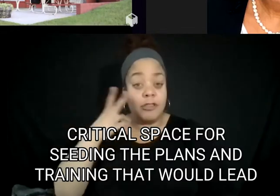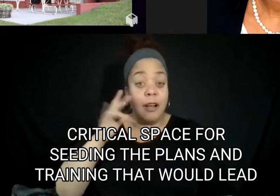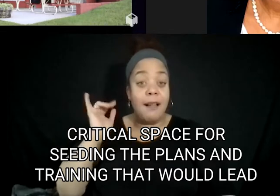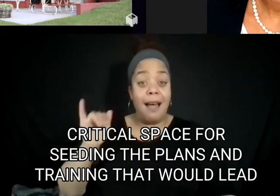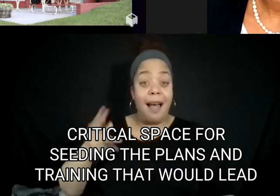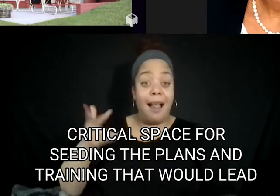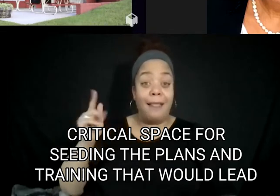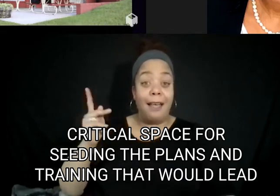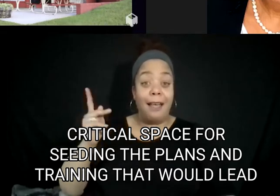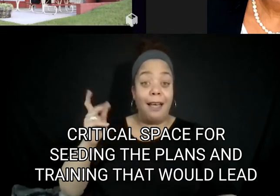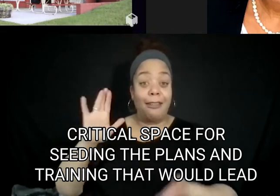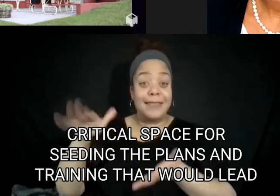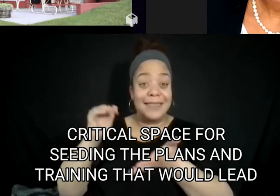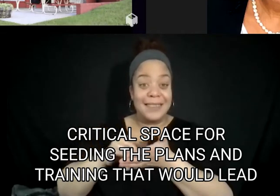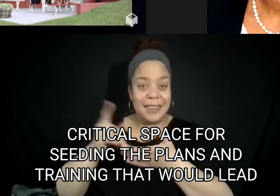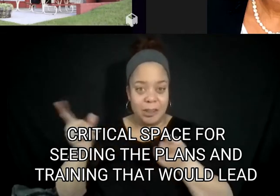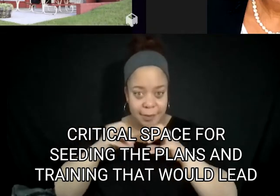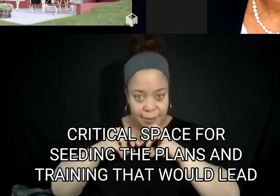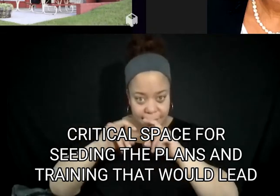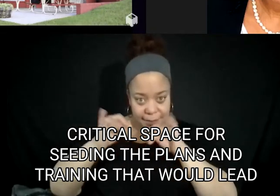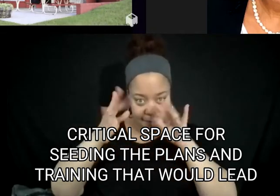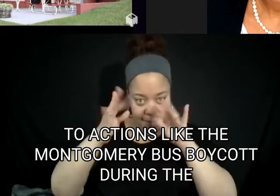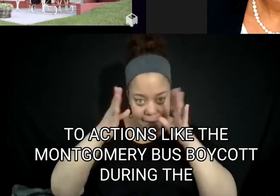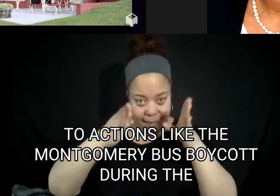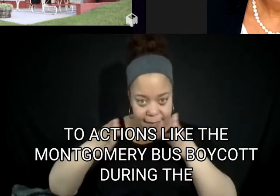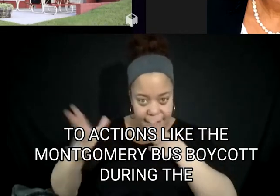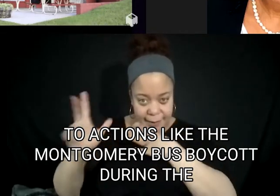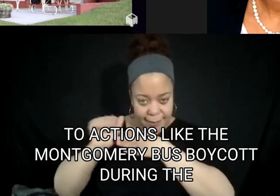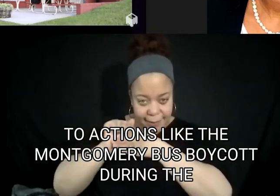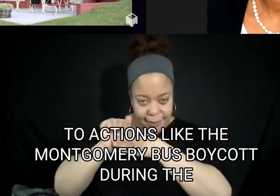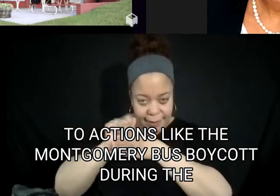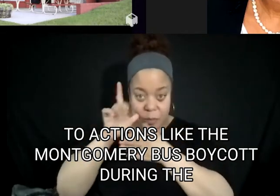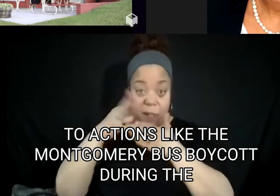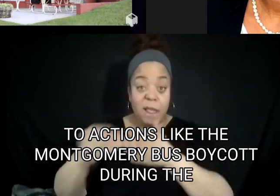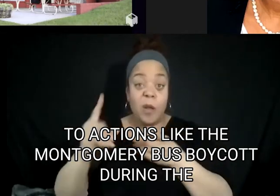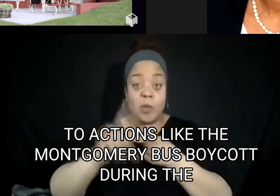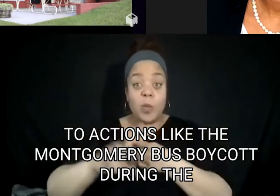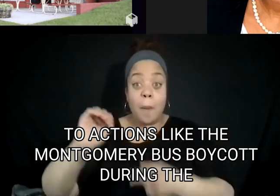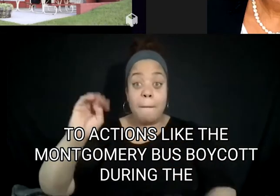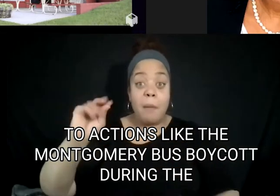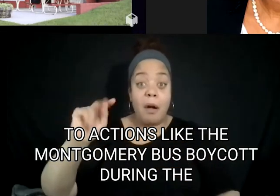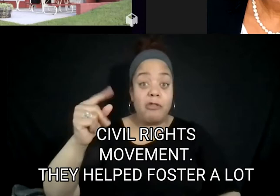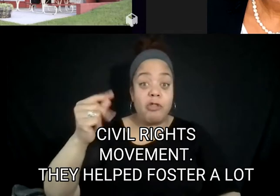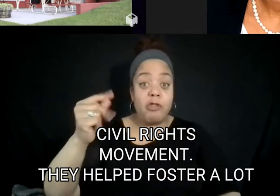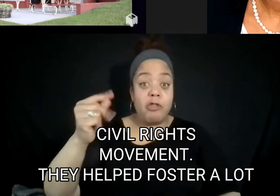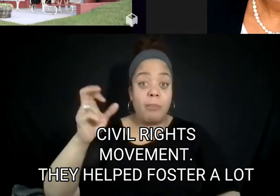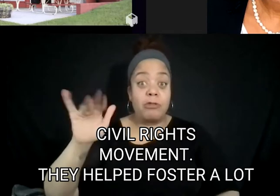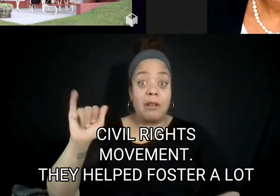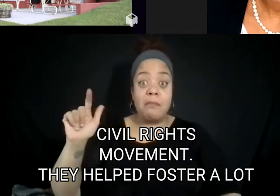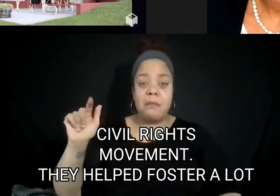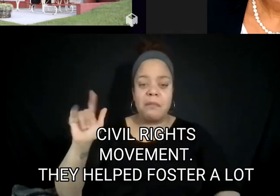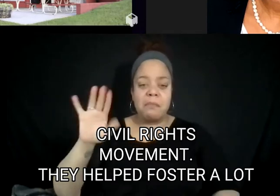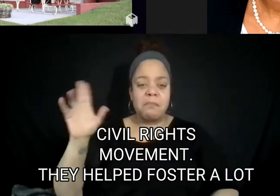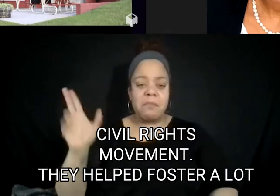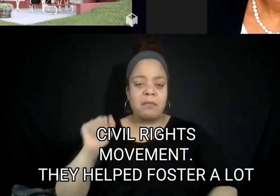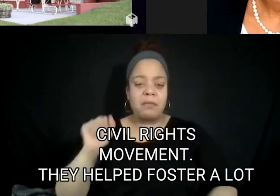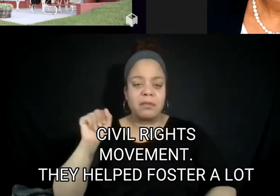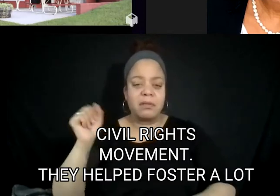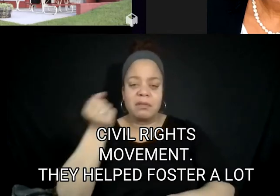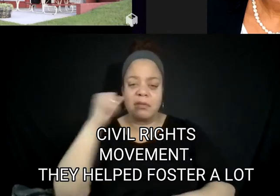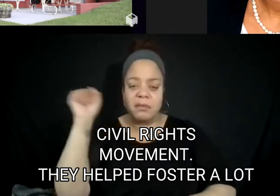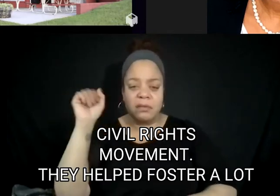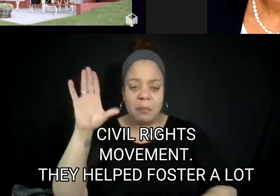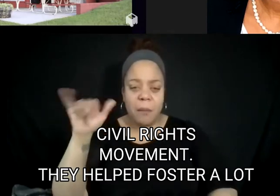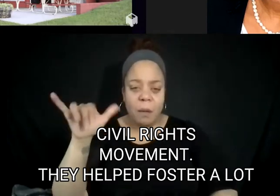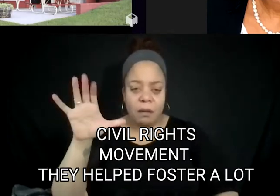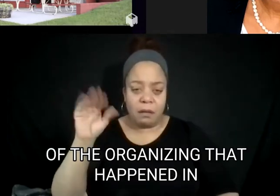rights movement. You know, they helped foster a lot of the organizing that happened in Appalachia to address coal